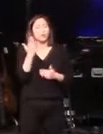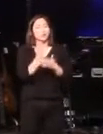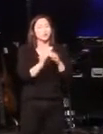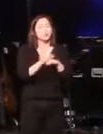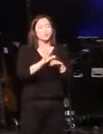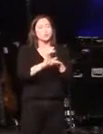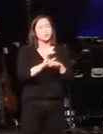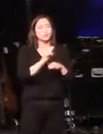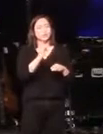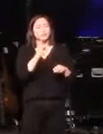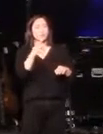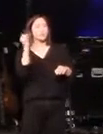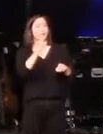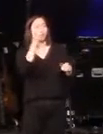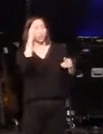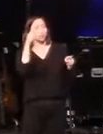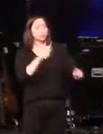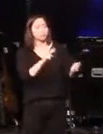I don't get it.